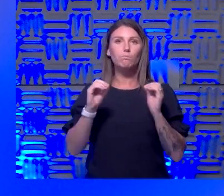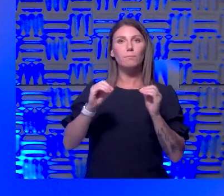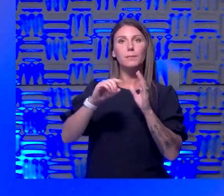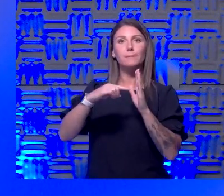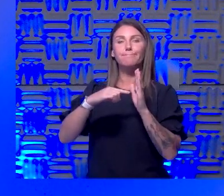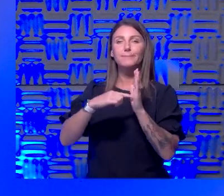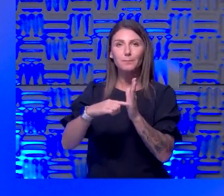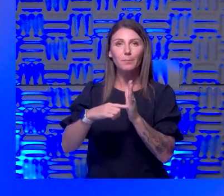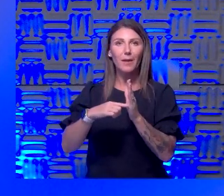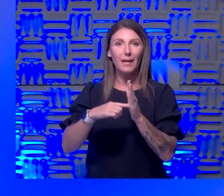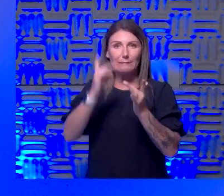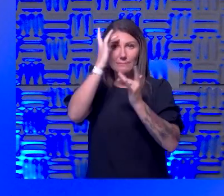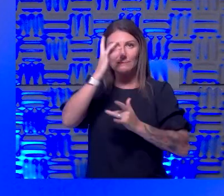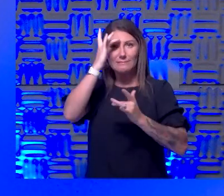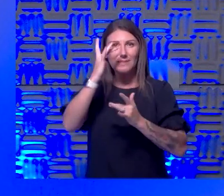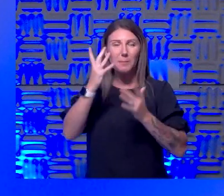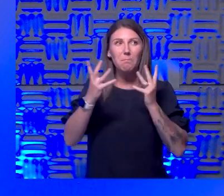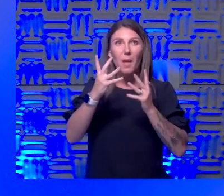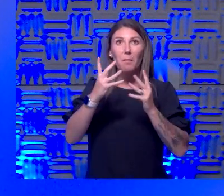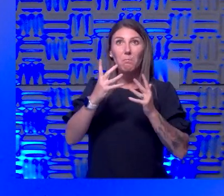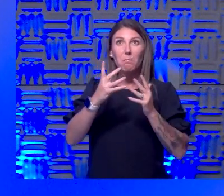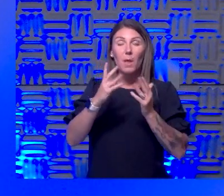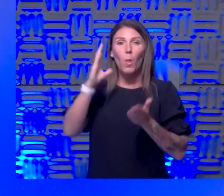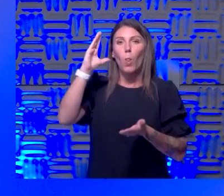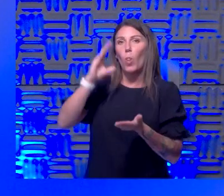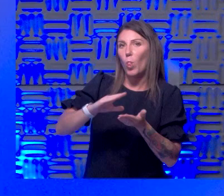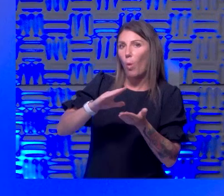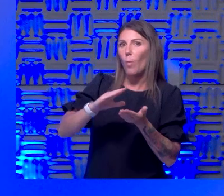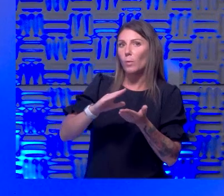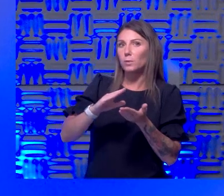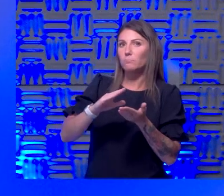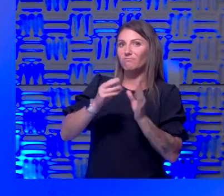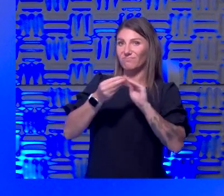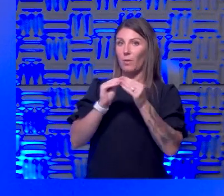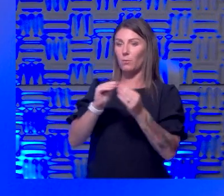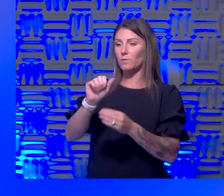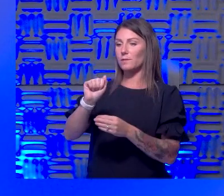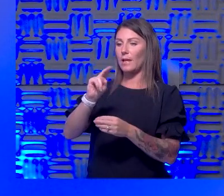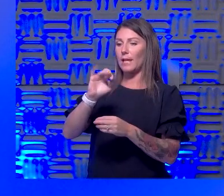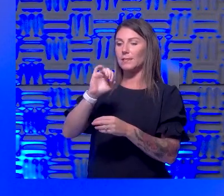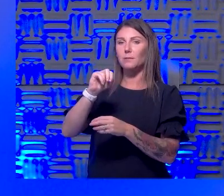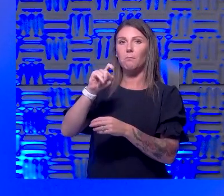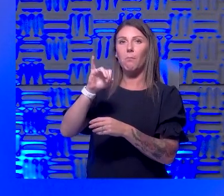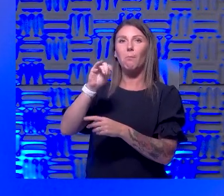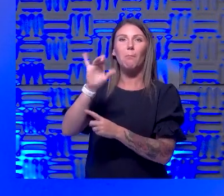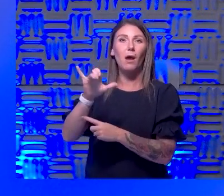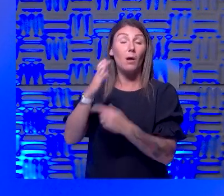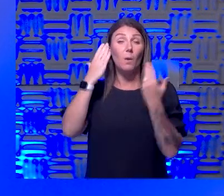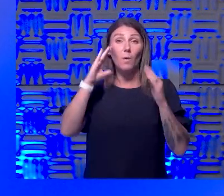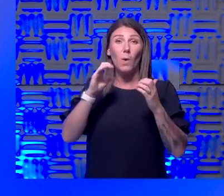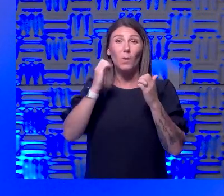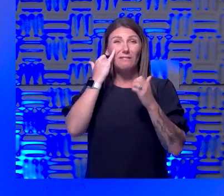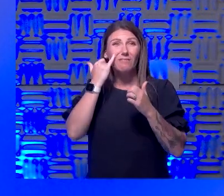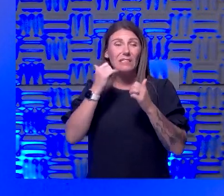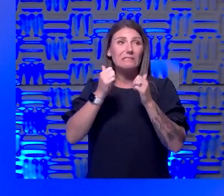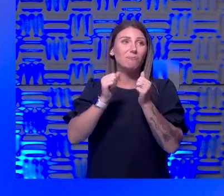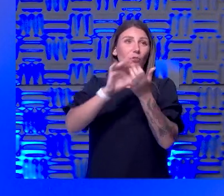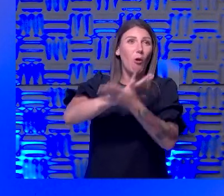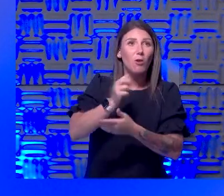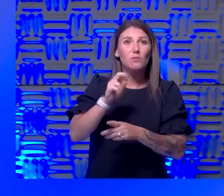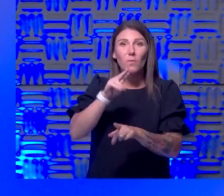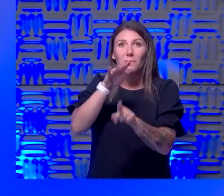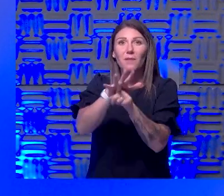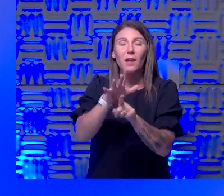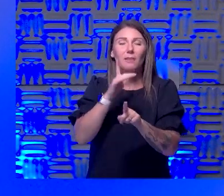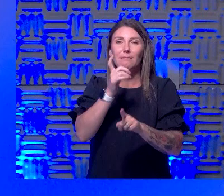as you said, had maybe lower amounts of antibody. We don't know if there's cause and effect there. We really don't